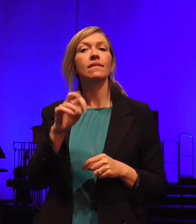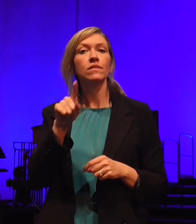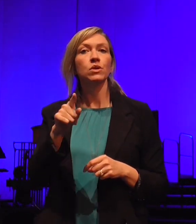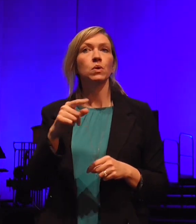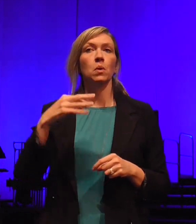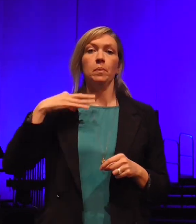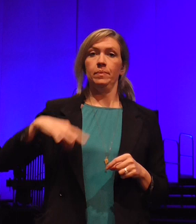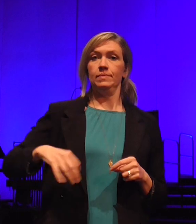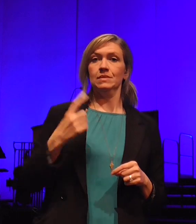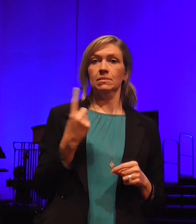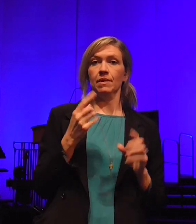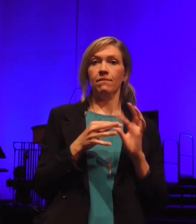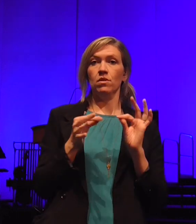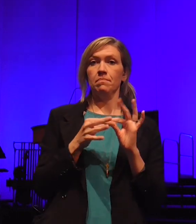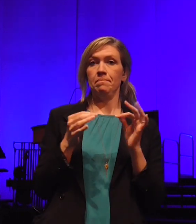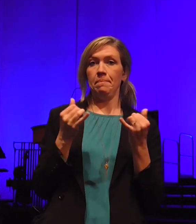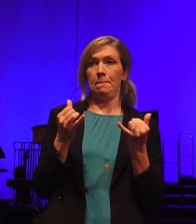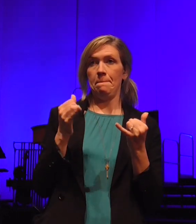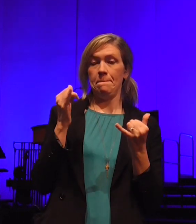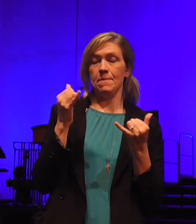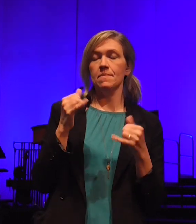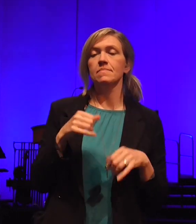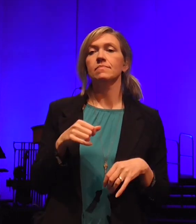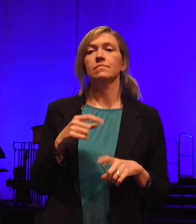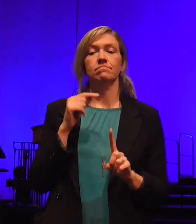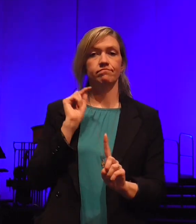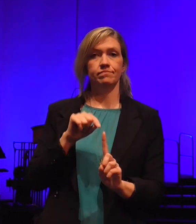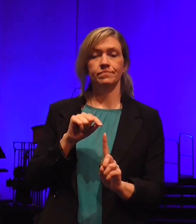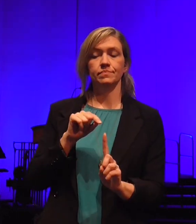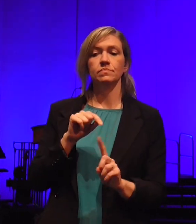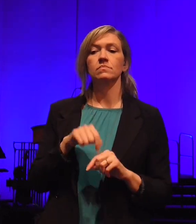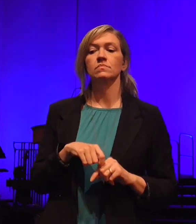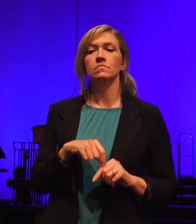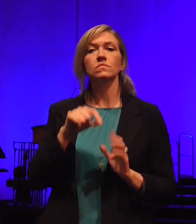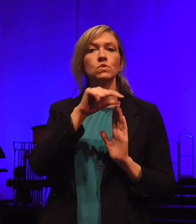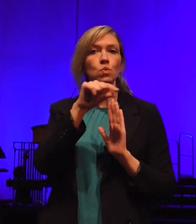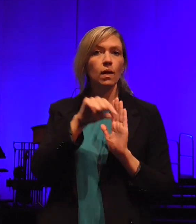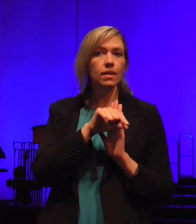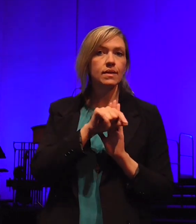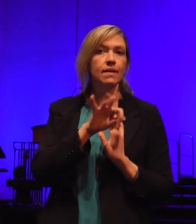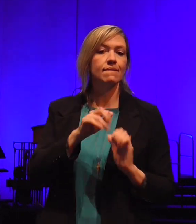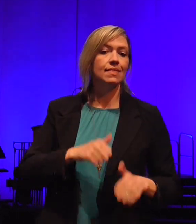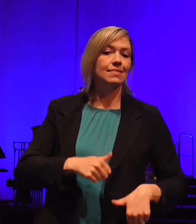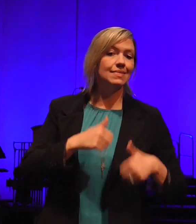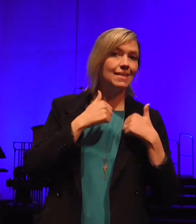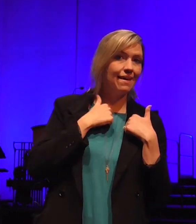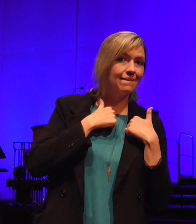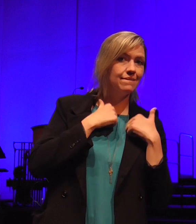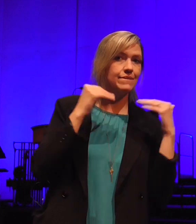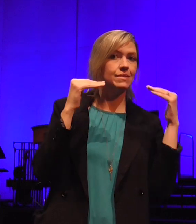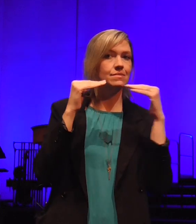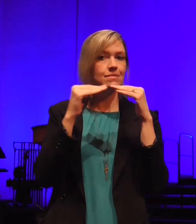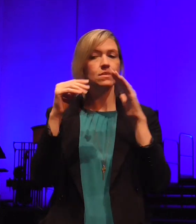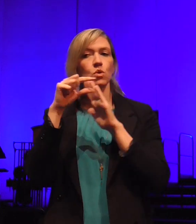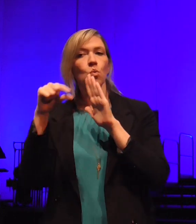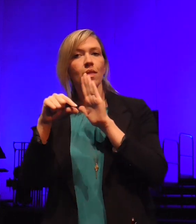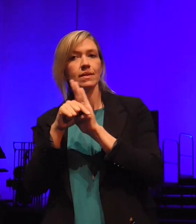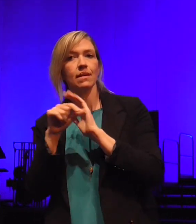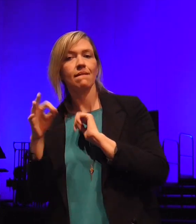from the message today, it's this. Quality of life is quality of